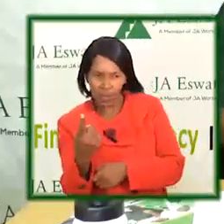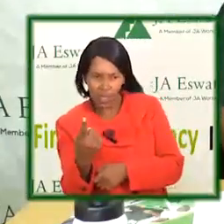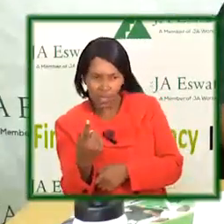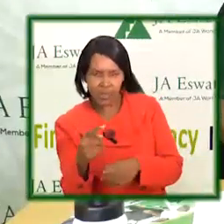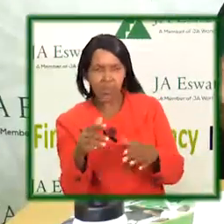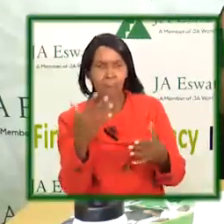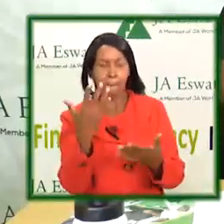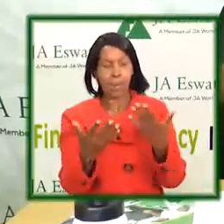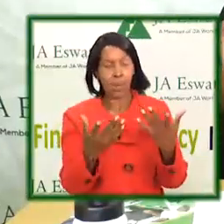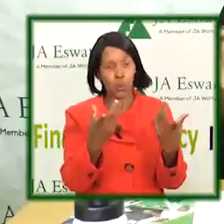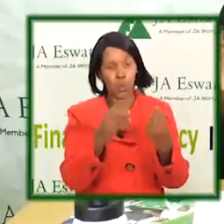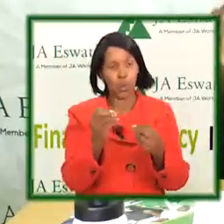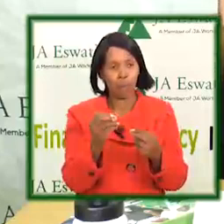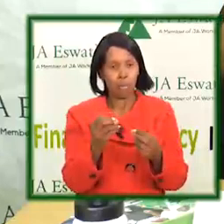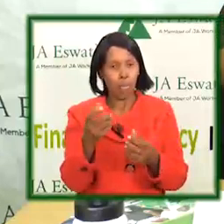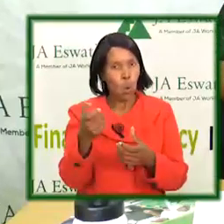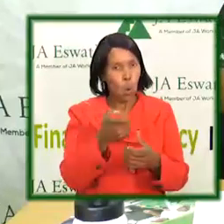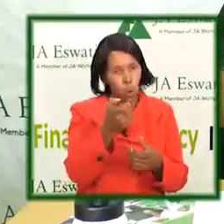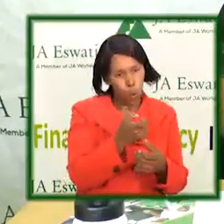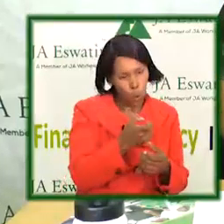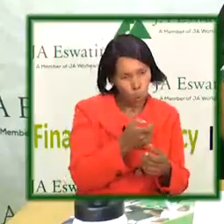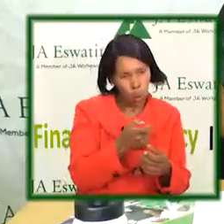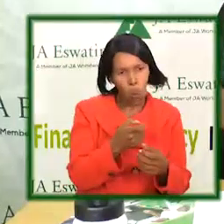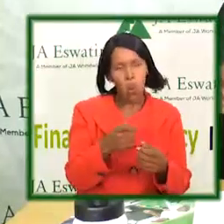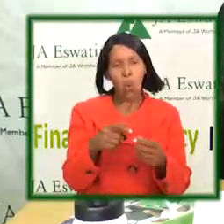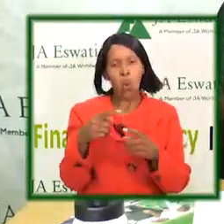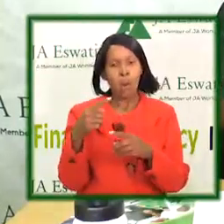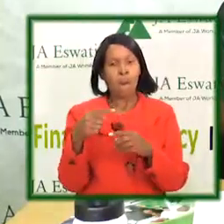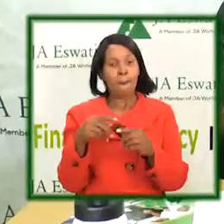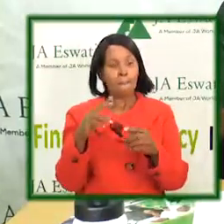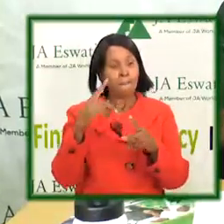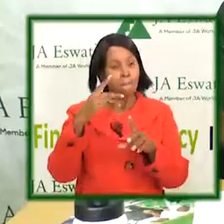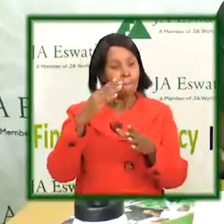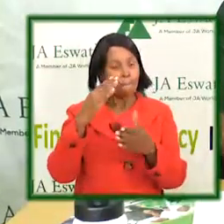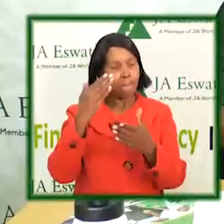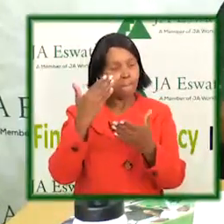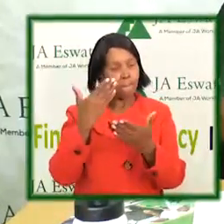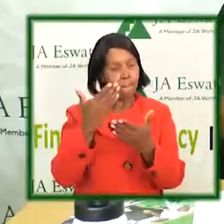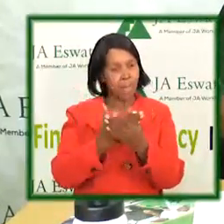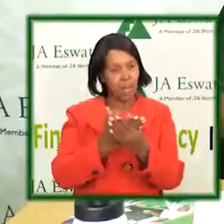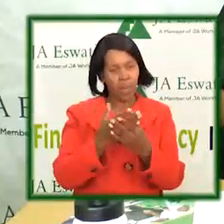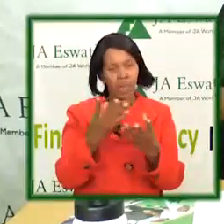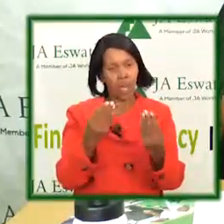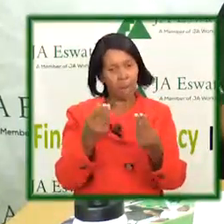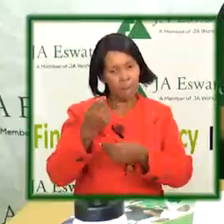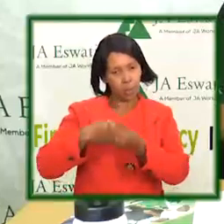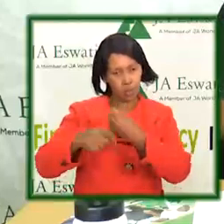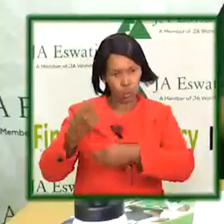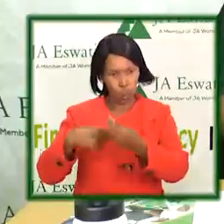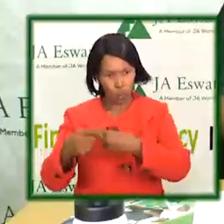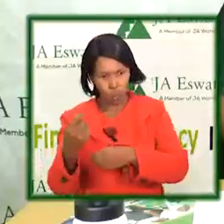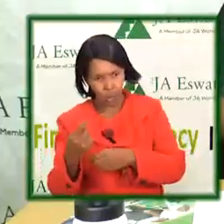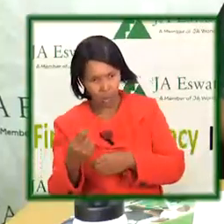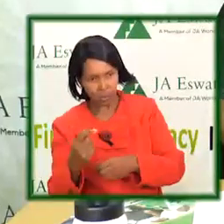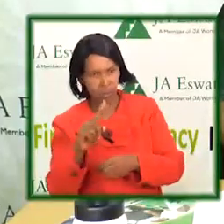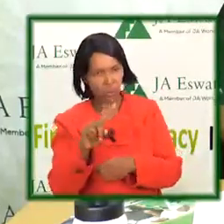profit divide by the number of the shares sold. If say we have 120 shares and then we have sold about 1,000,